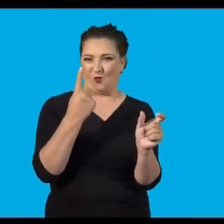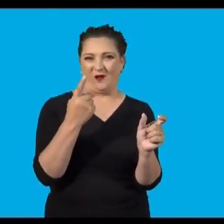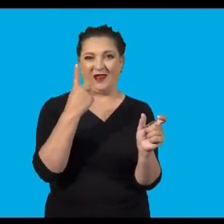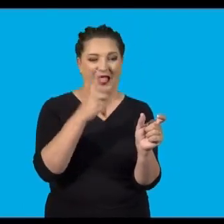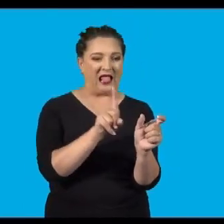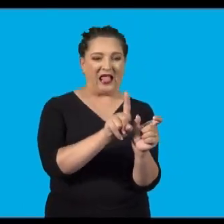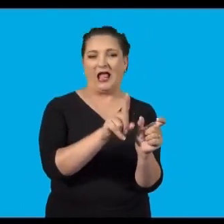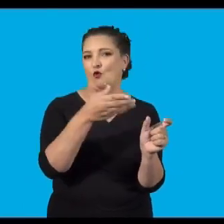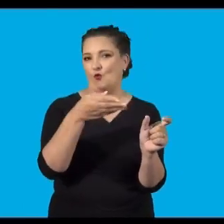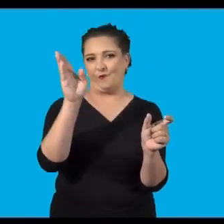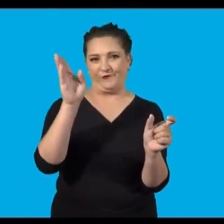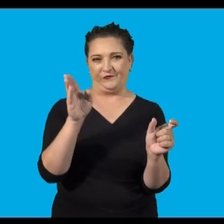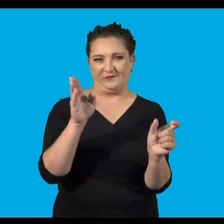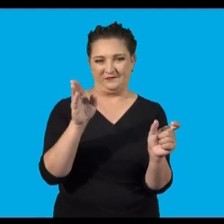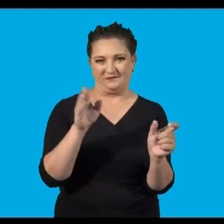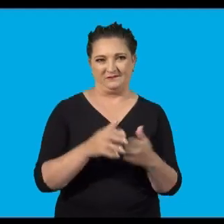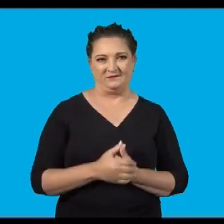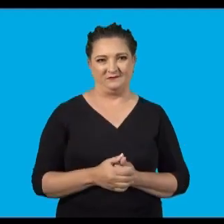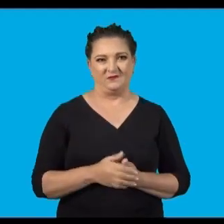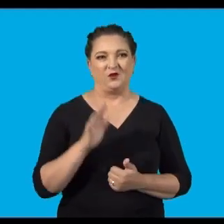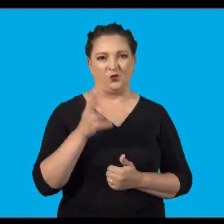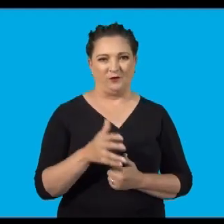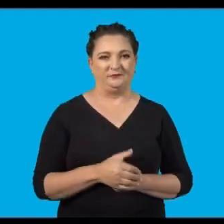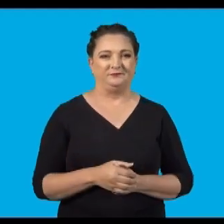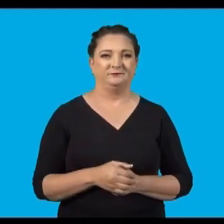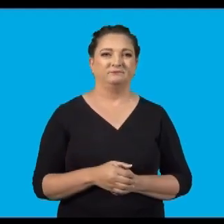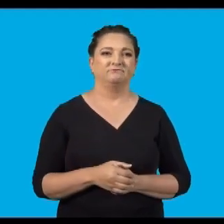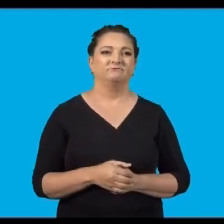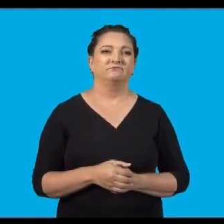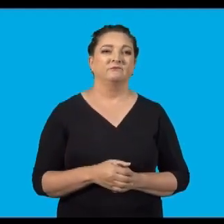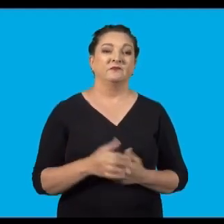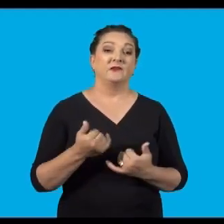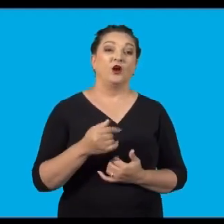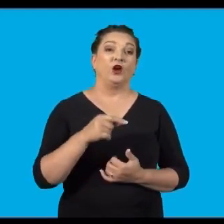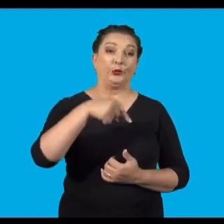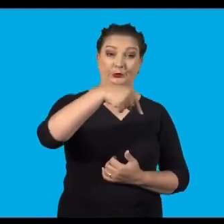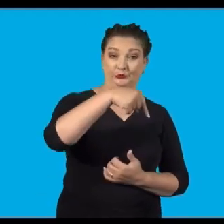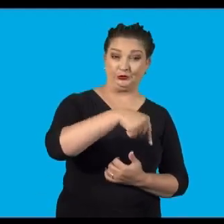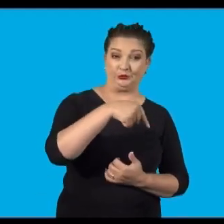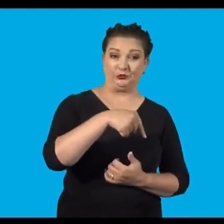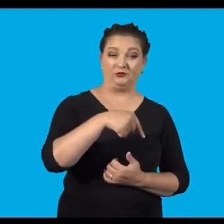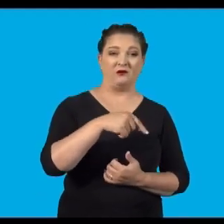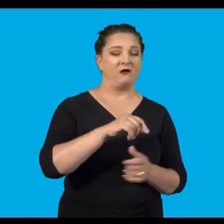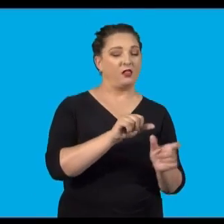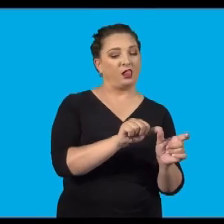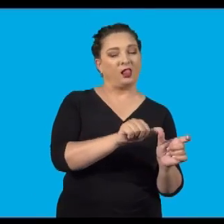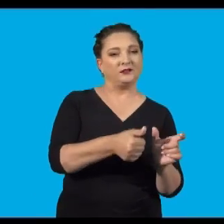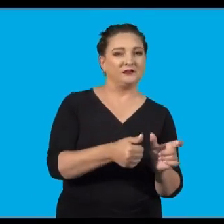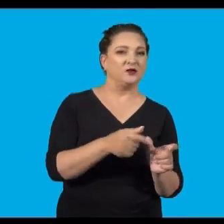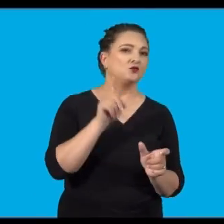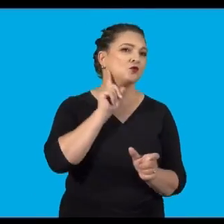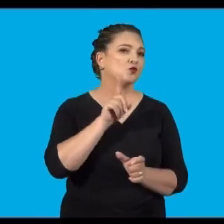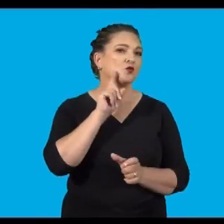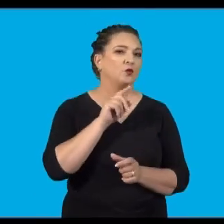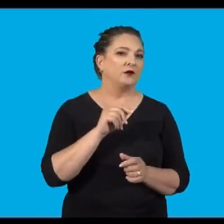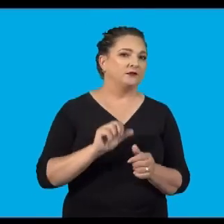will lose one L, all right. One L will fall away when we add it to the end of the word. The letter Q is always